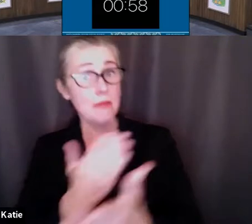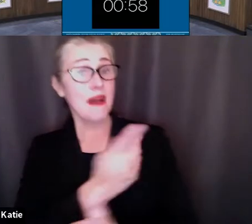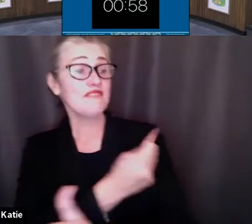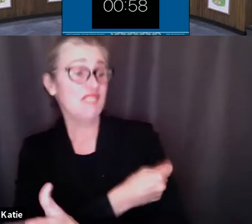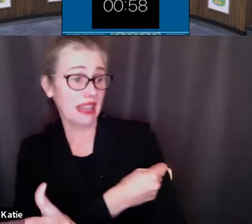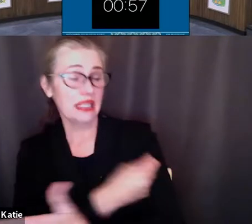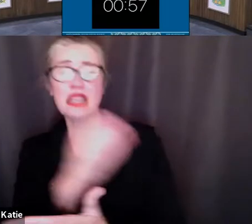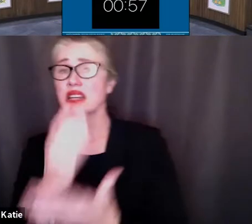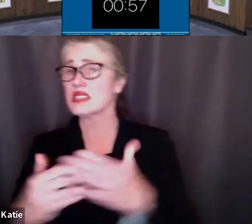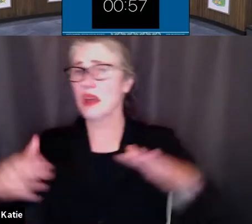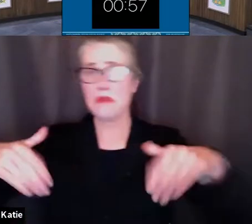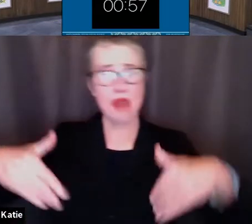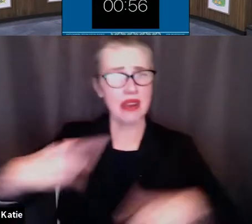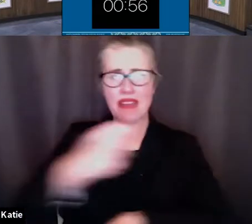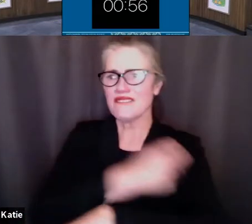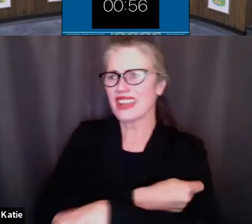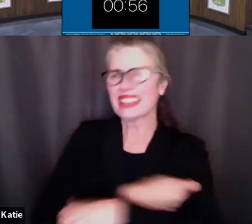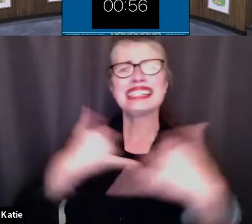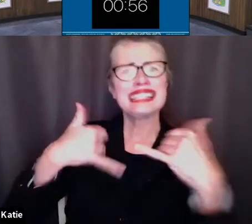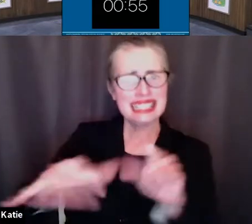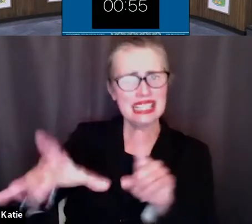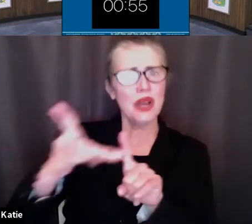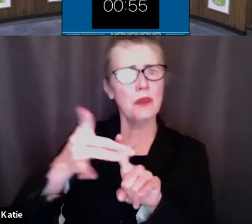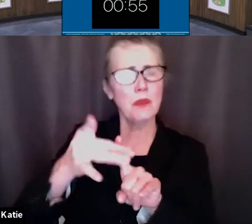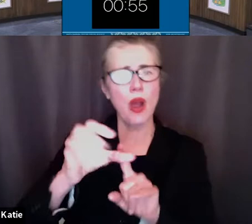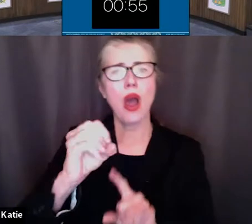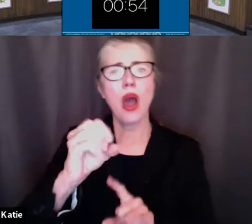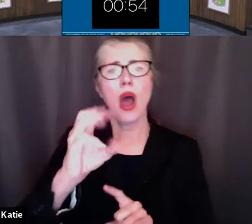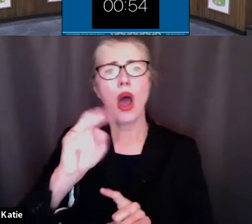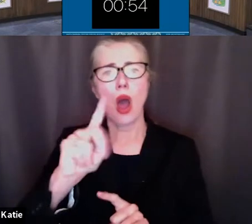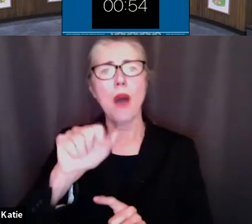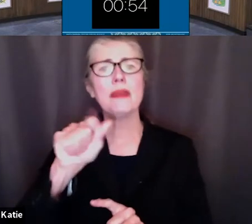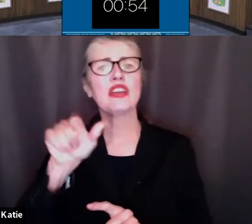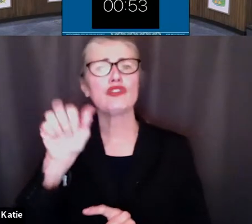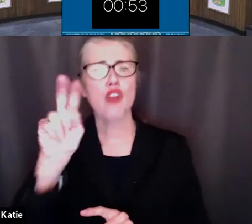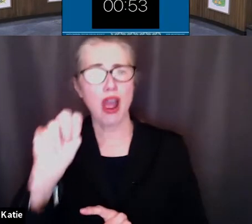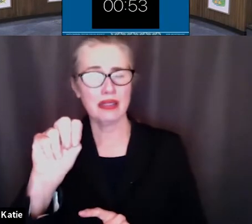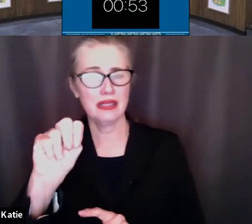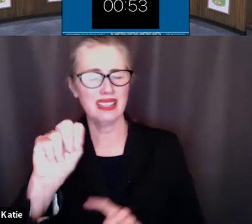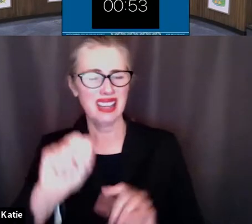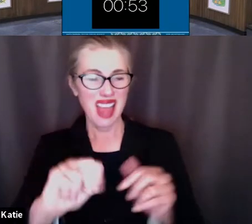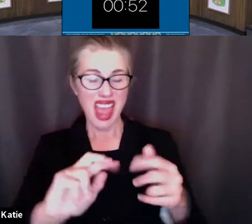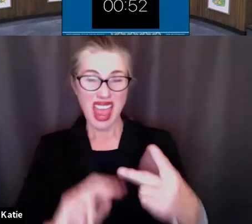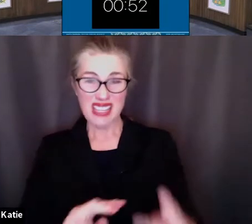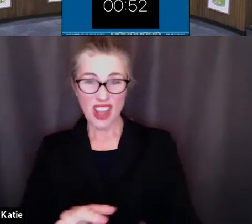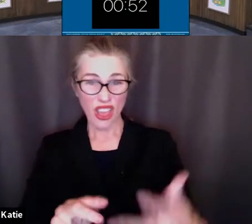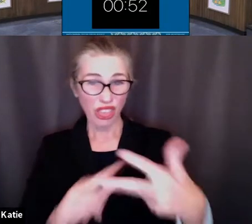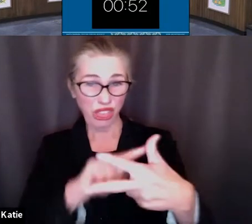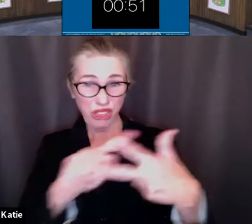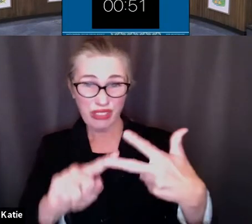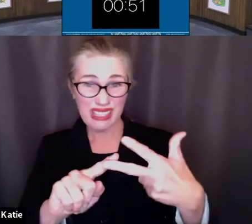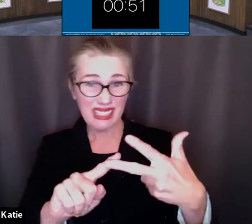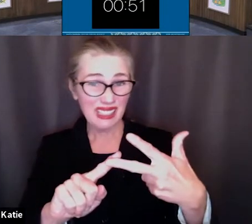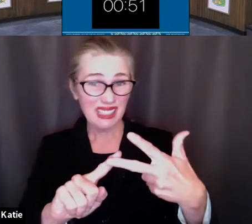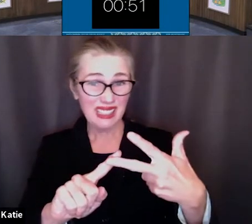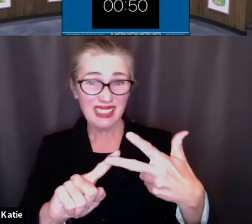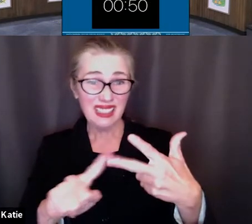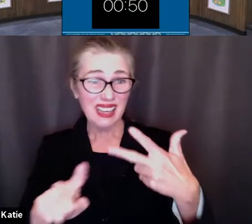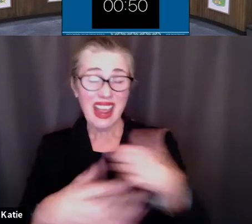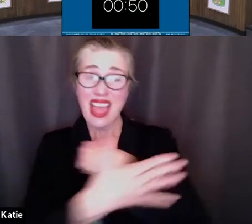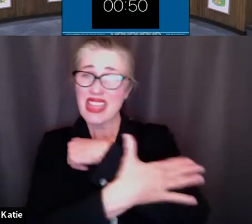okay that's number two number three the county has refused any and all public uh rapid